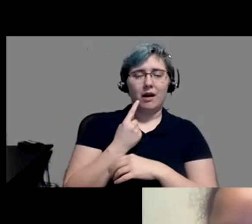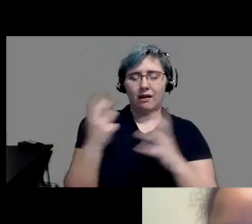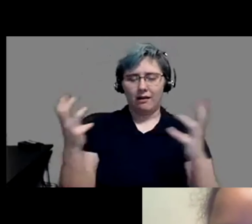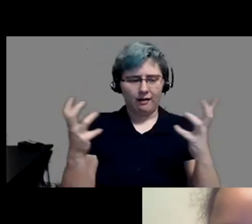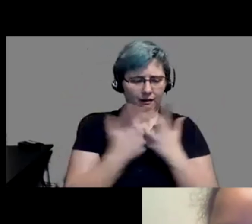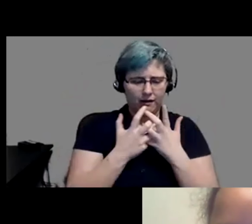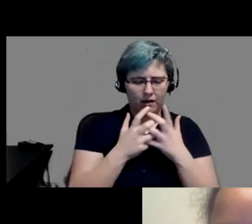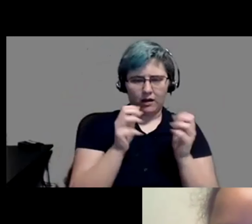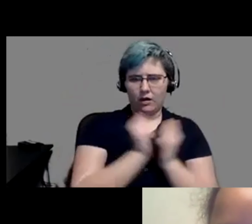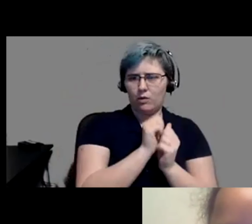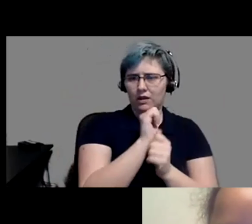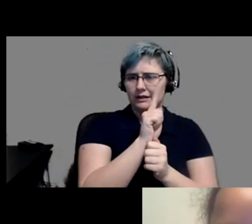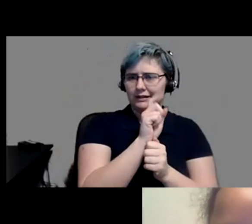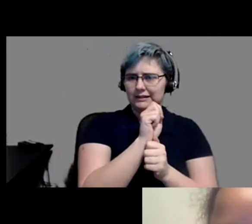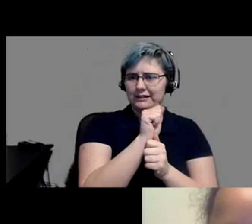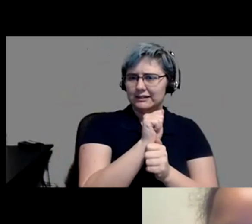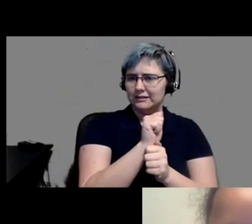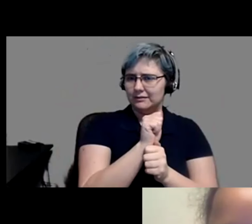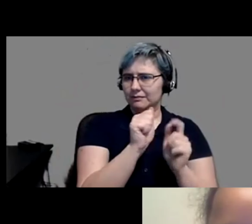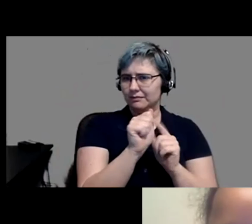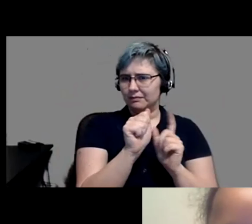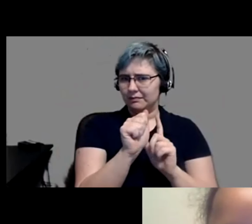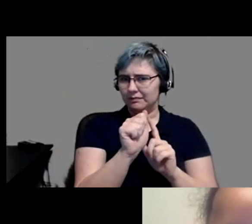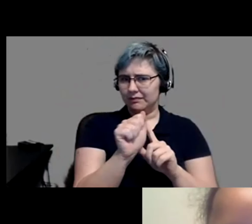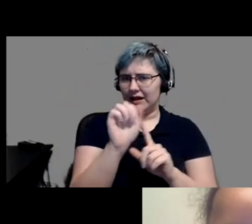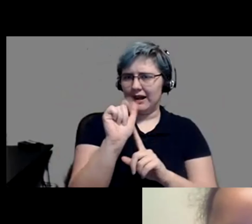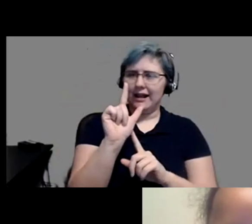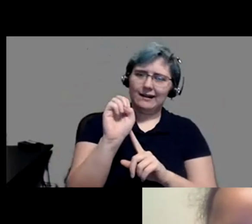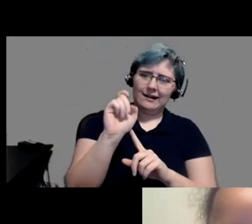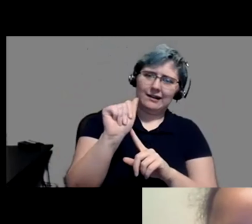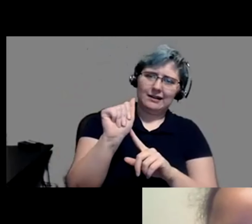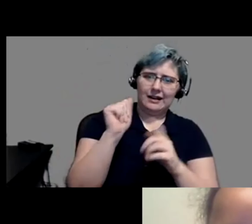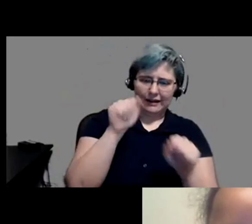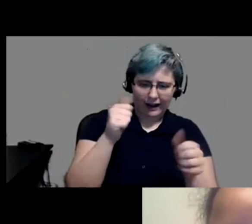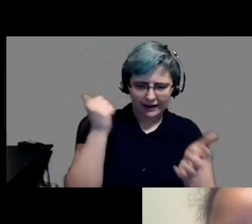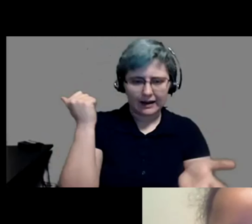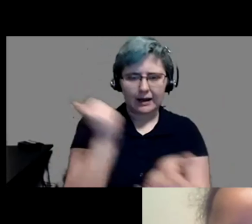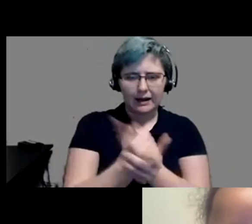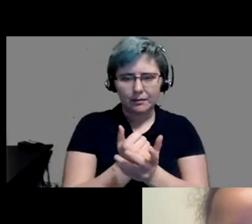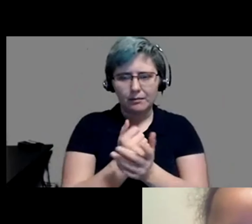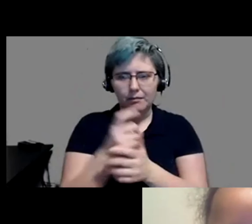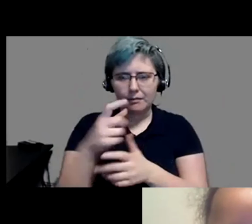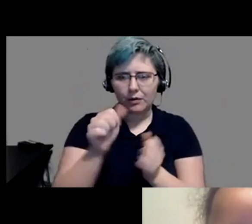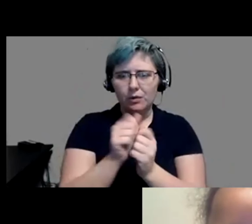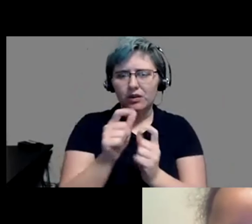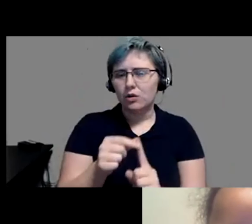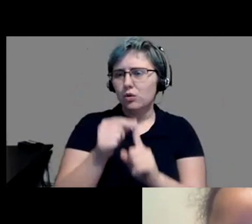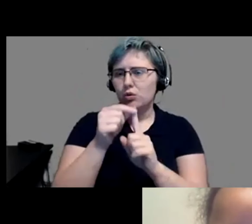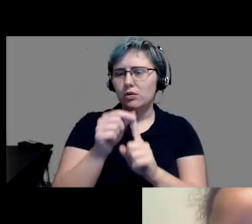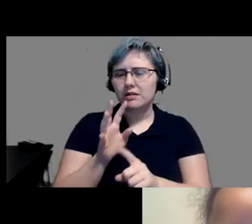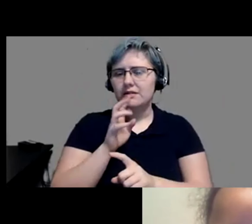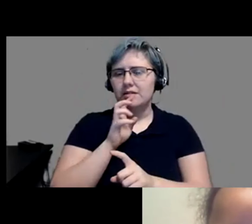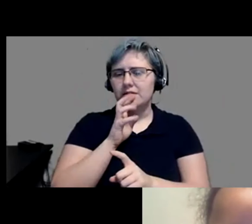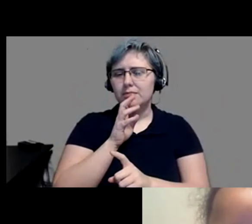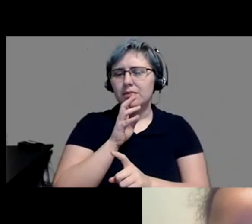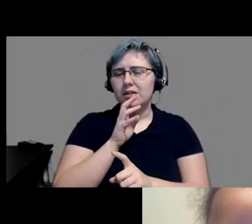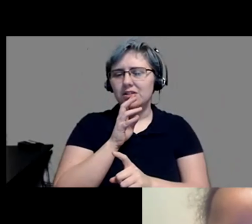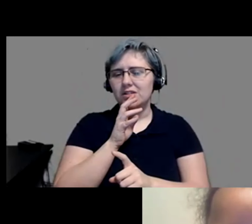Alexa, and it aids in helping people with unique speech patterns.